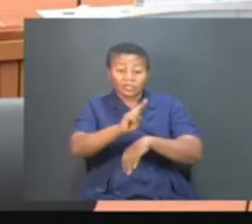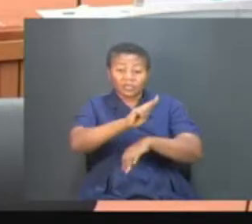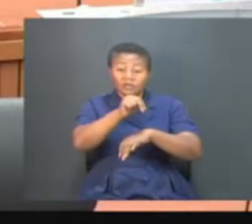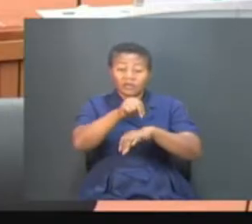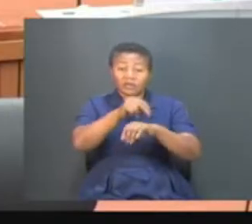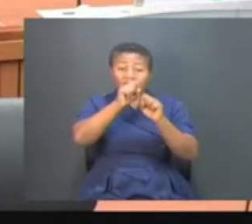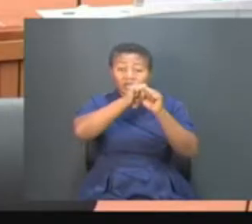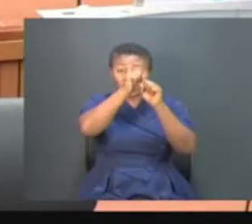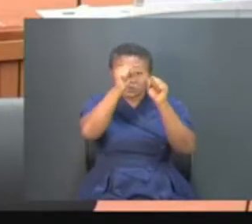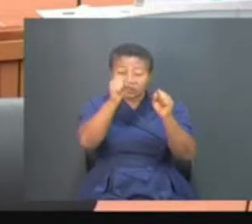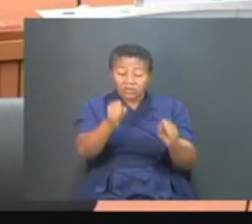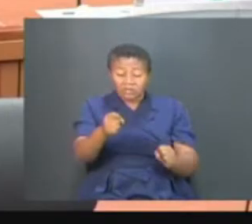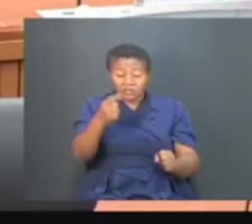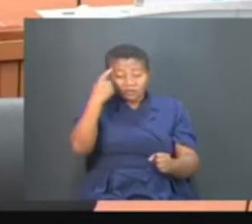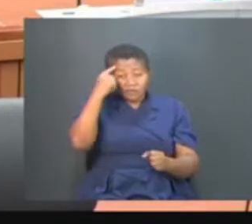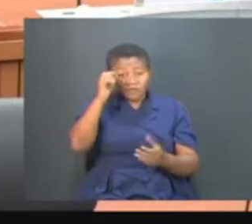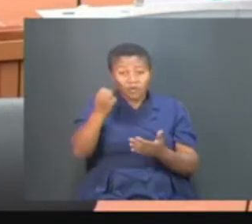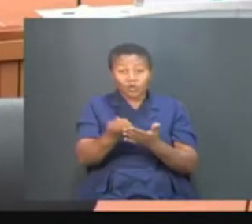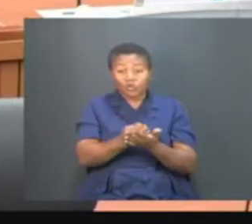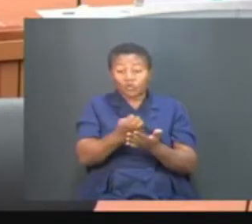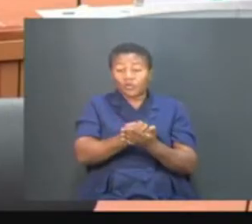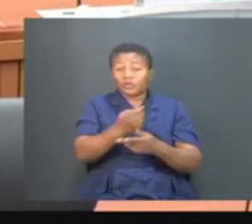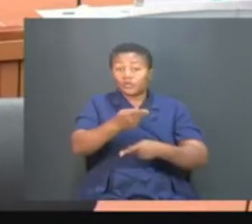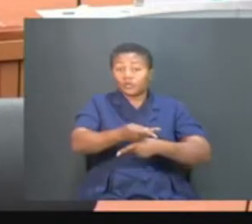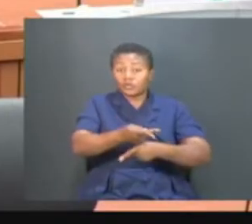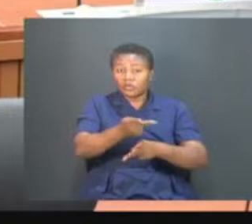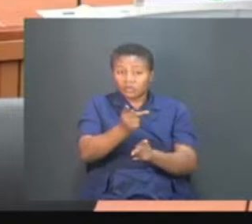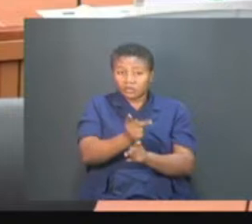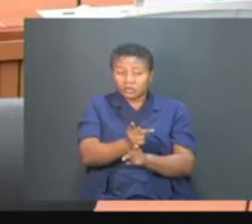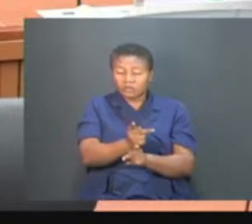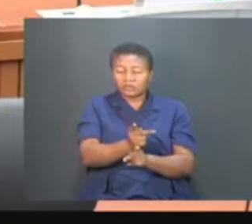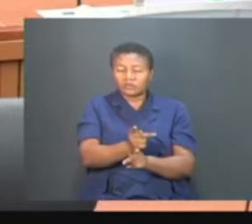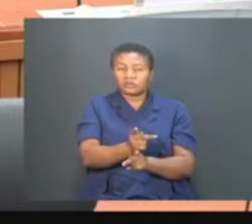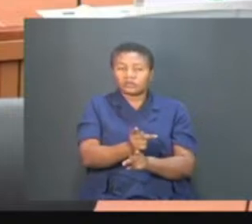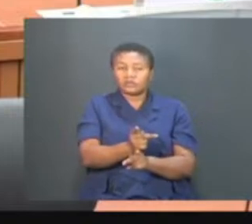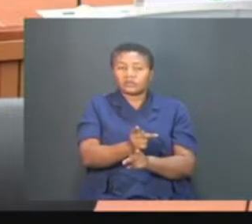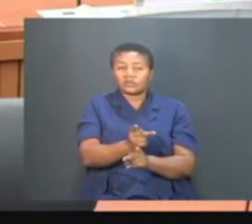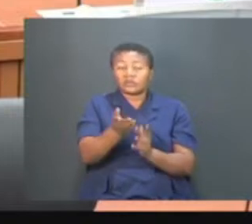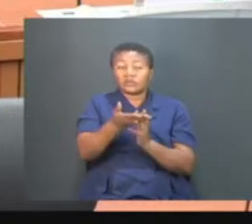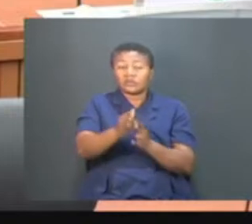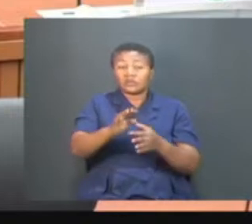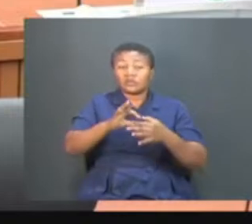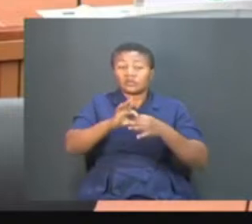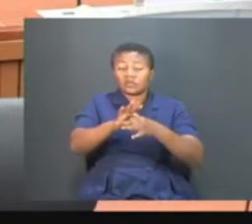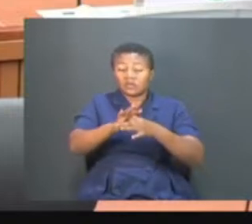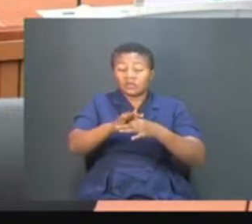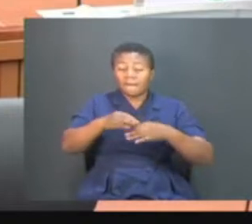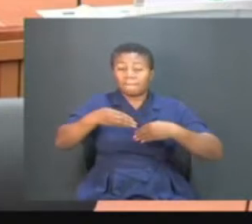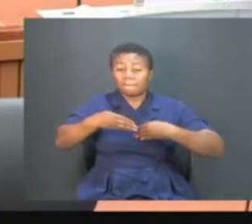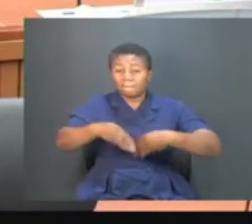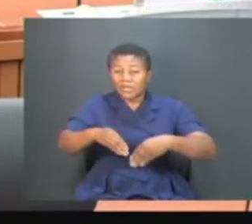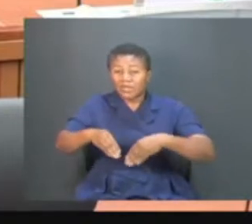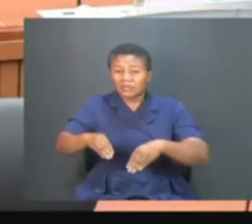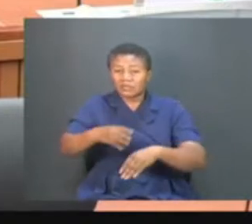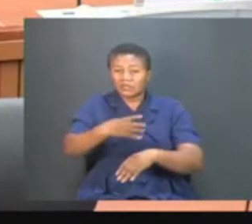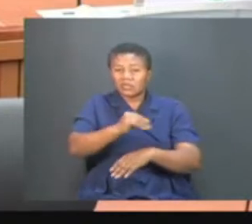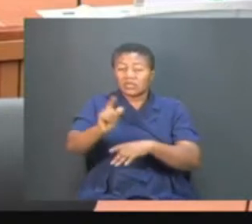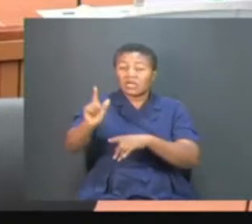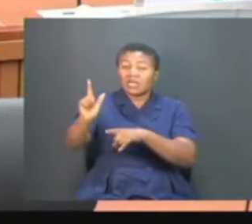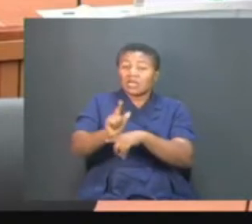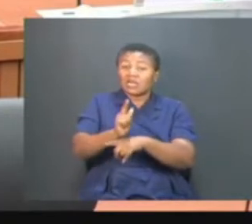for economic production, supply chain, marketing, and labor